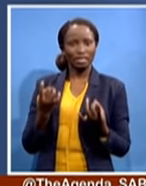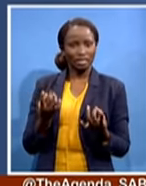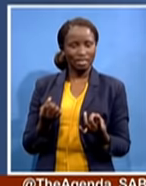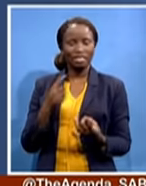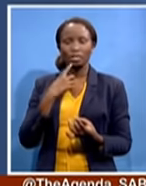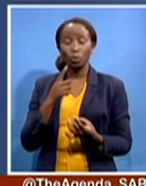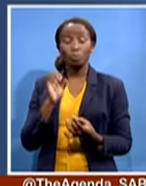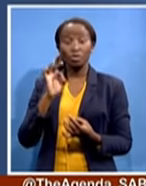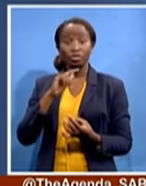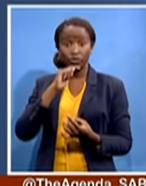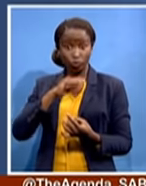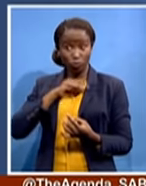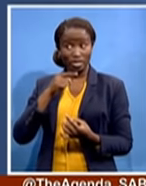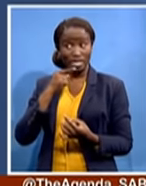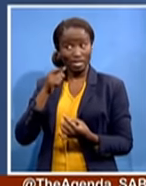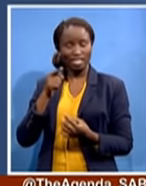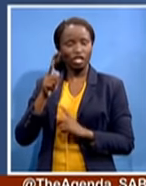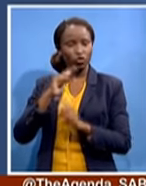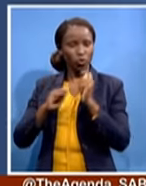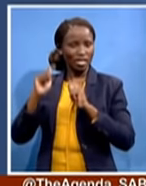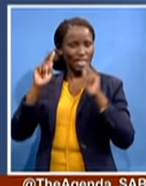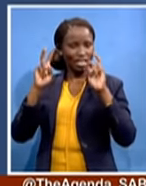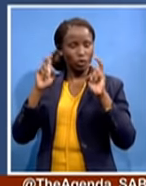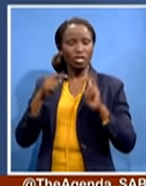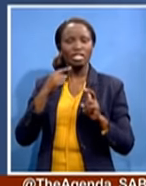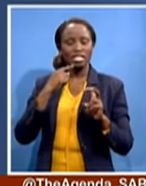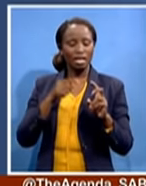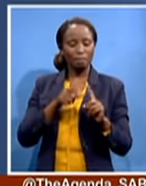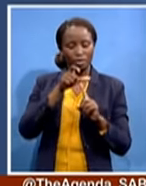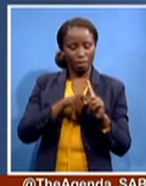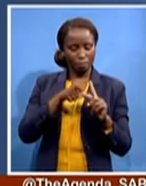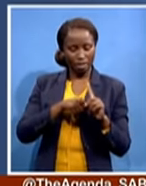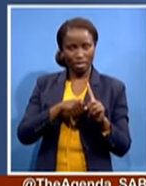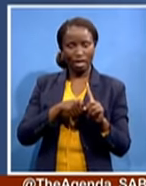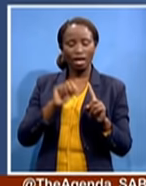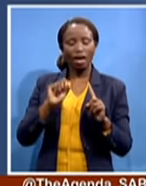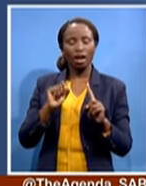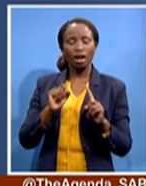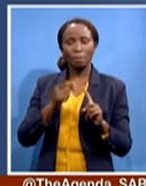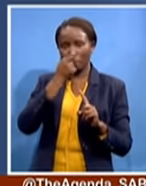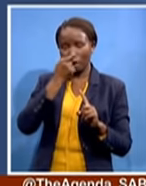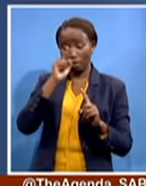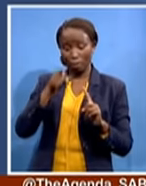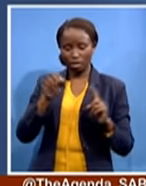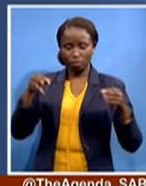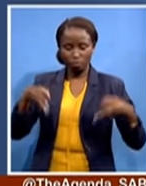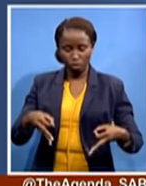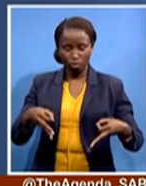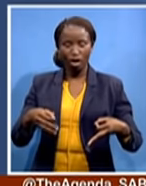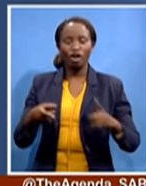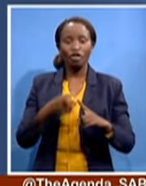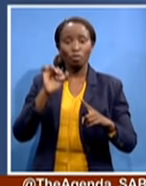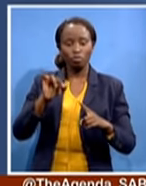being buried in the yard, the same homesteads. We know that they were even being buried seated,